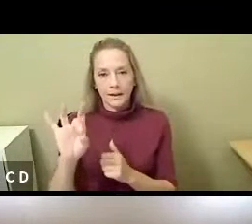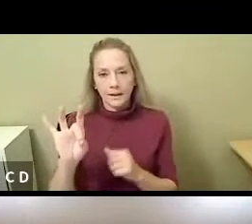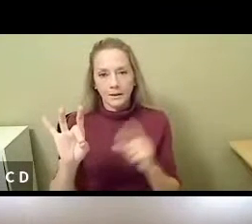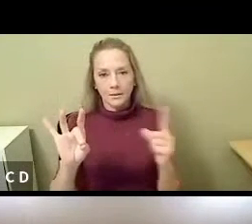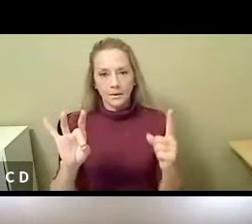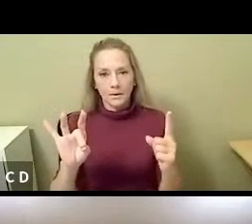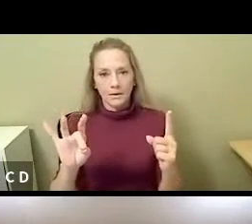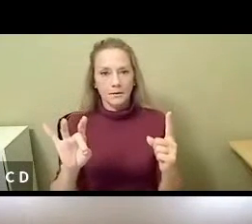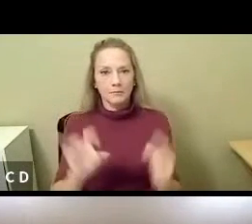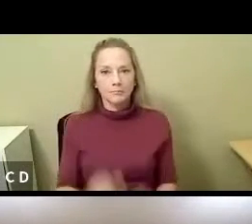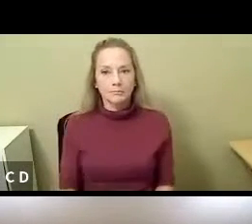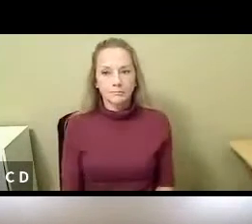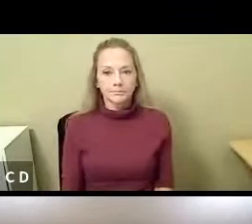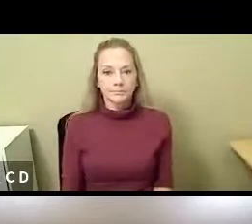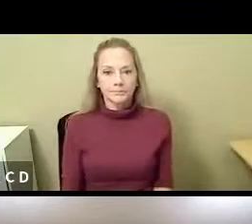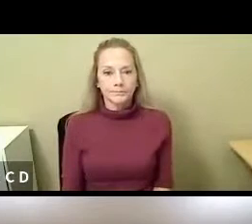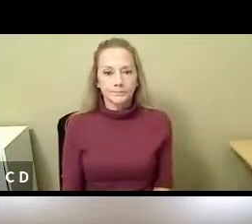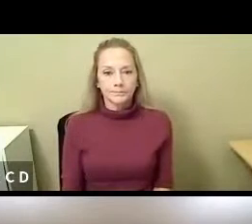Thank you.